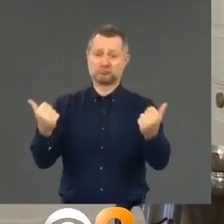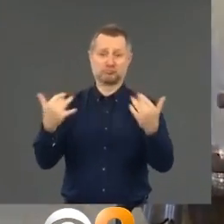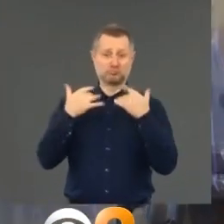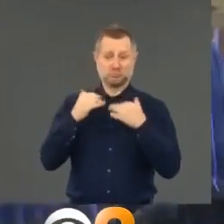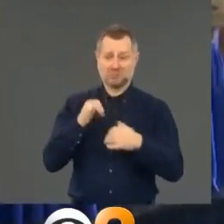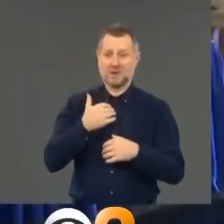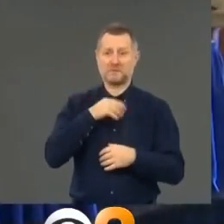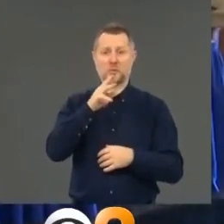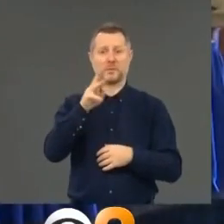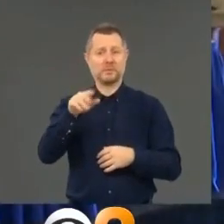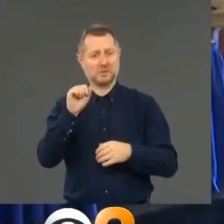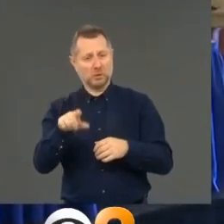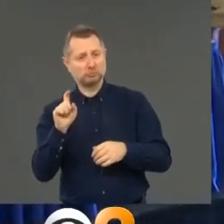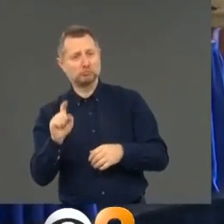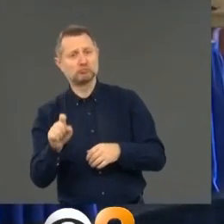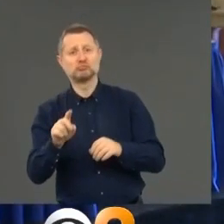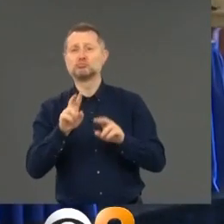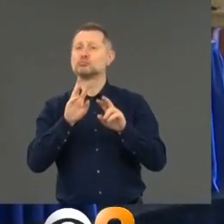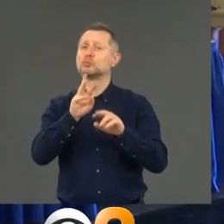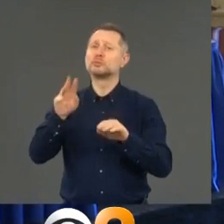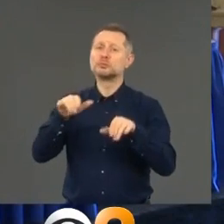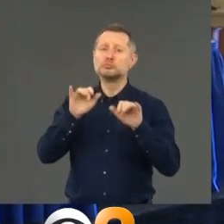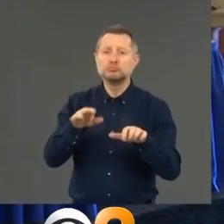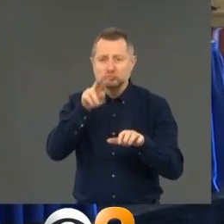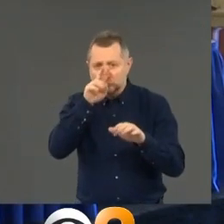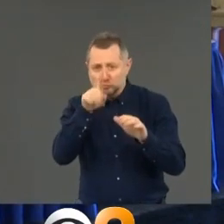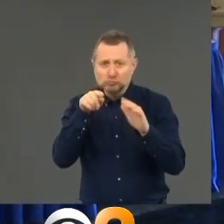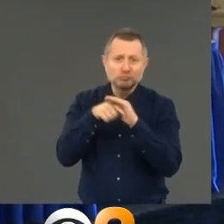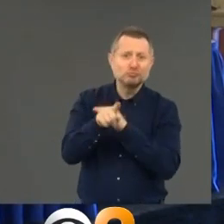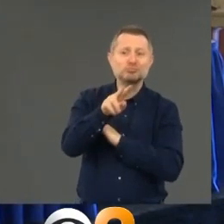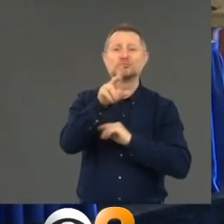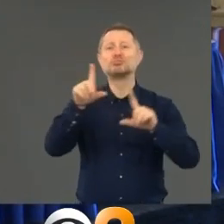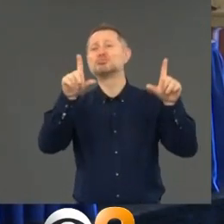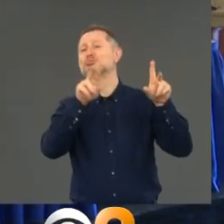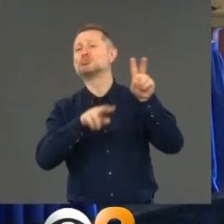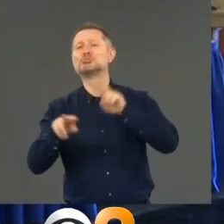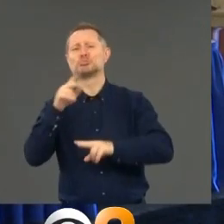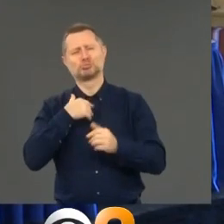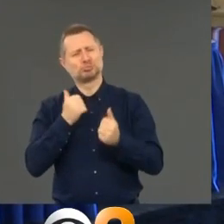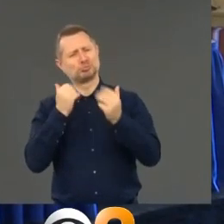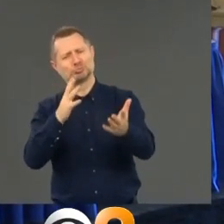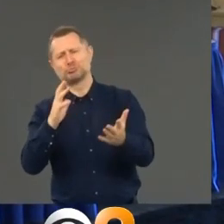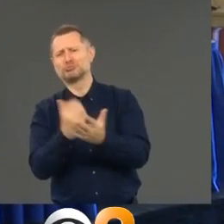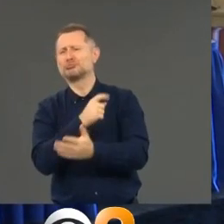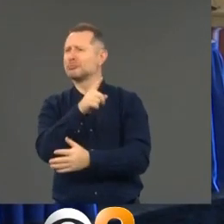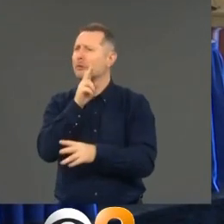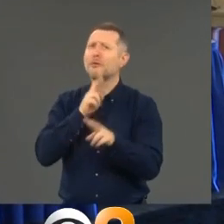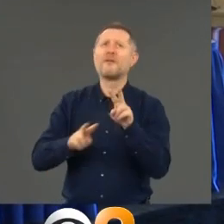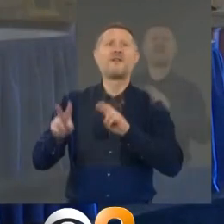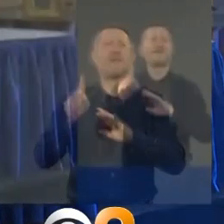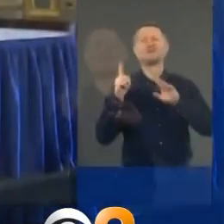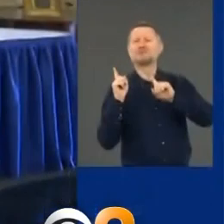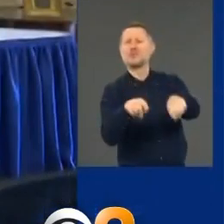go to, and it's really worth seeing. On the numbers